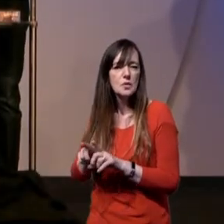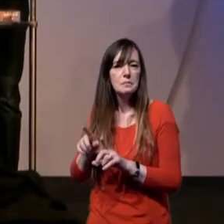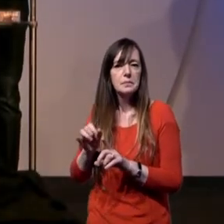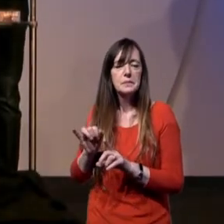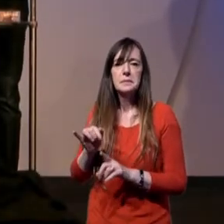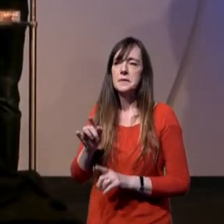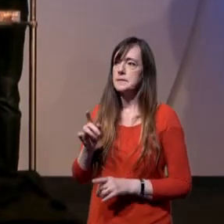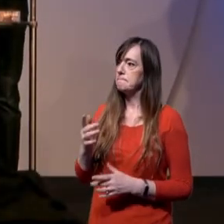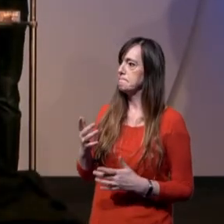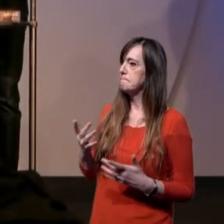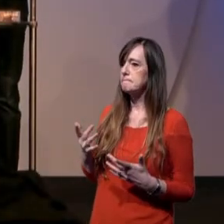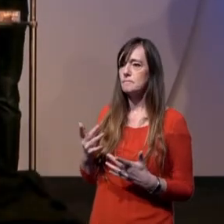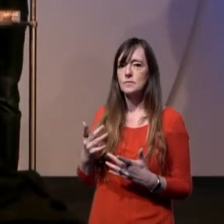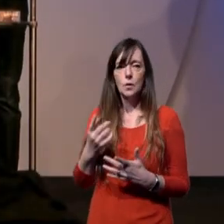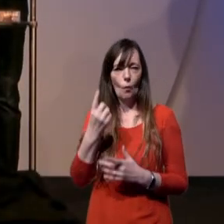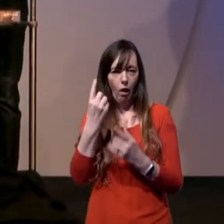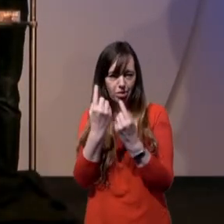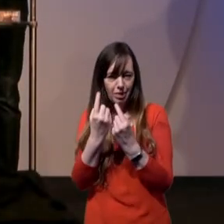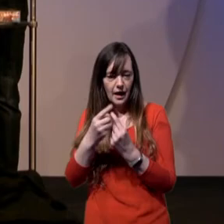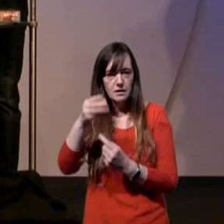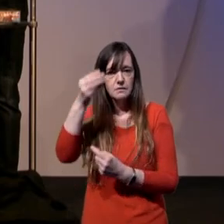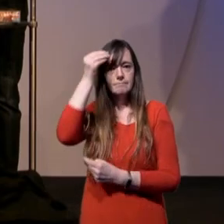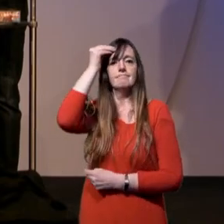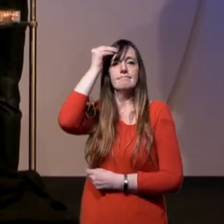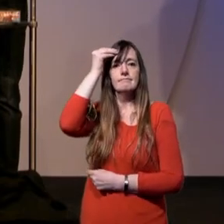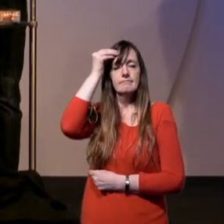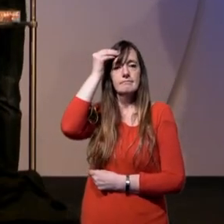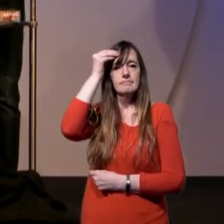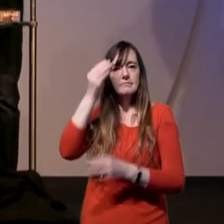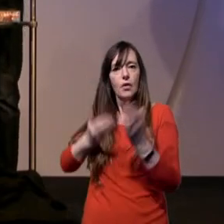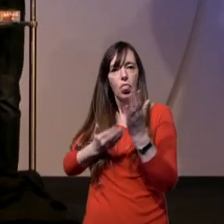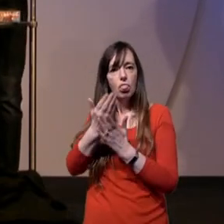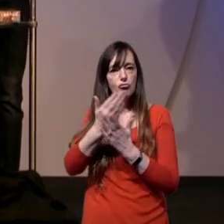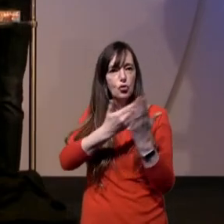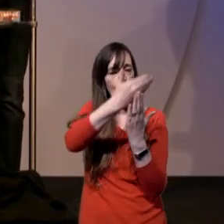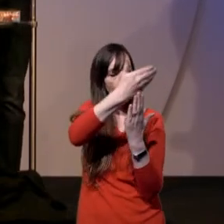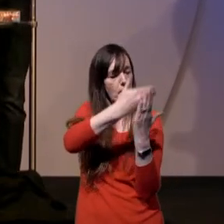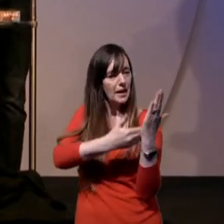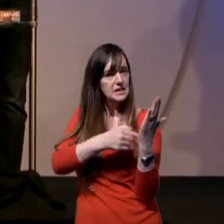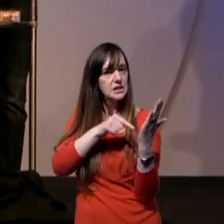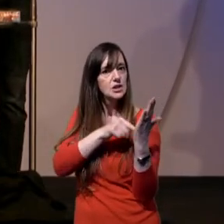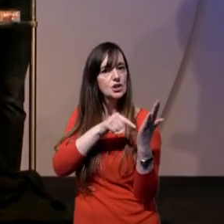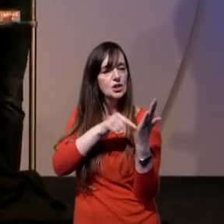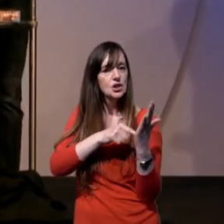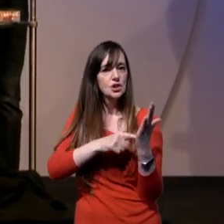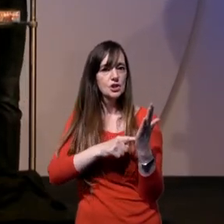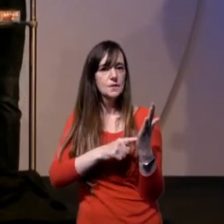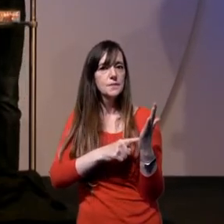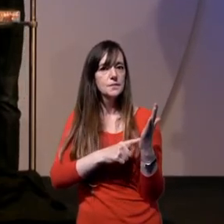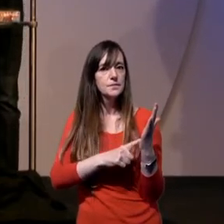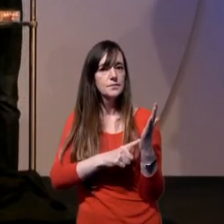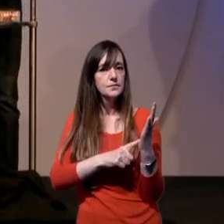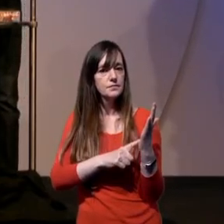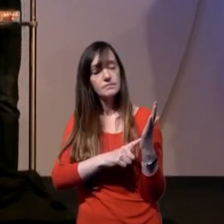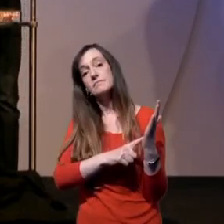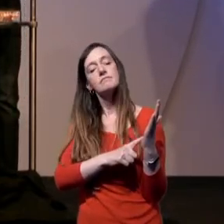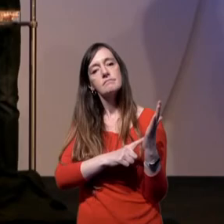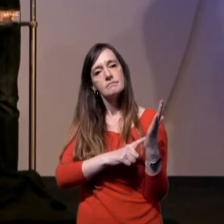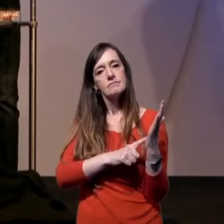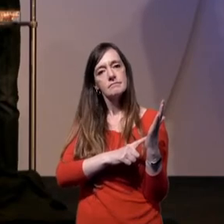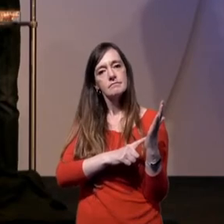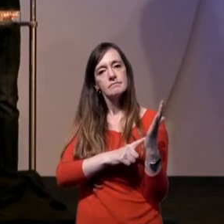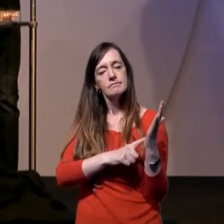one thing to keep in mind as we go through this passage, one thing to take away, it's simply this: to